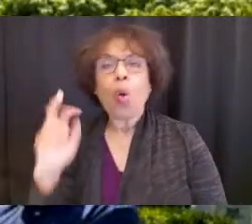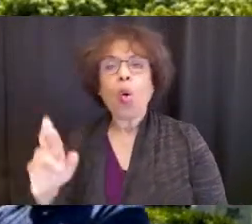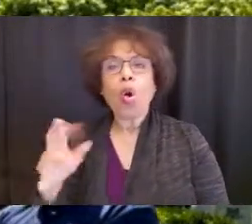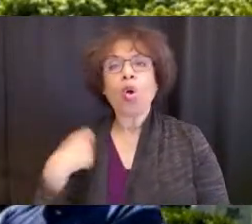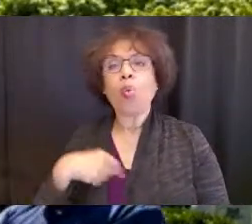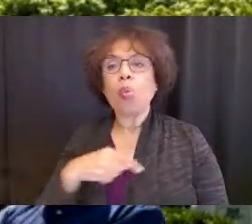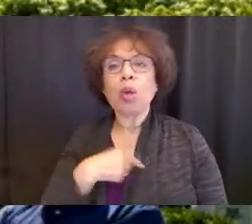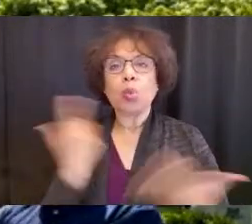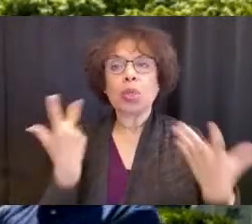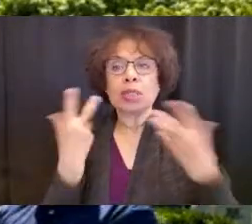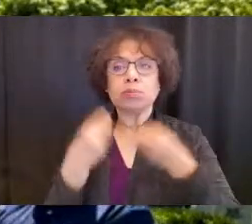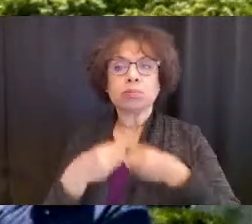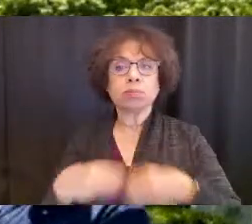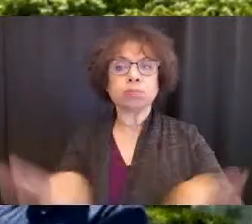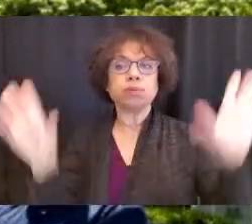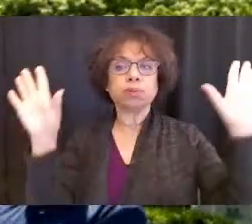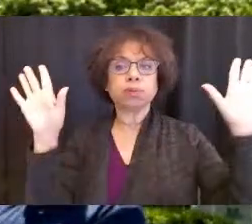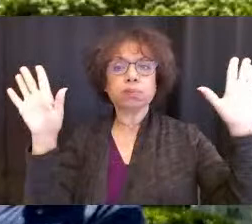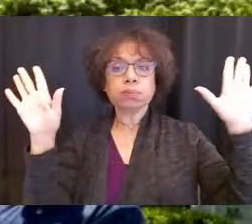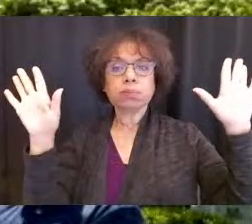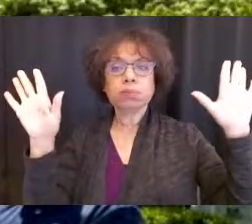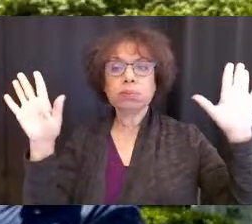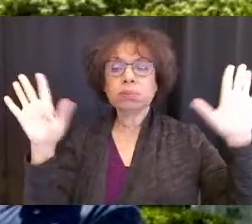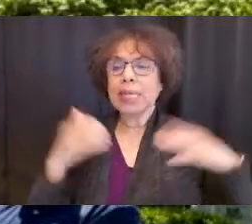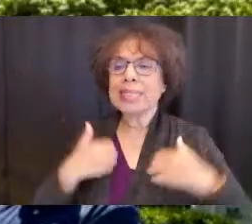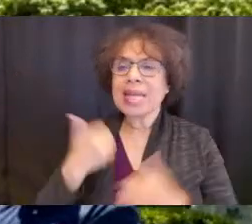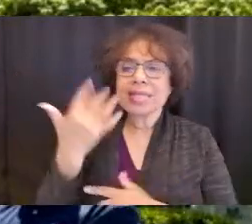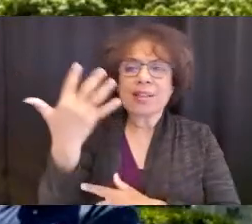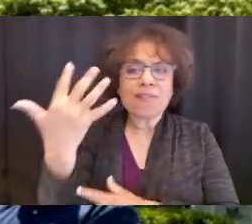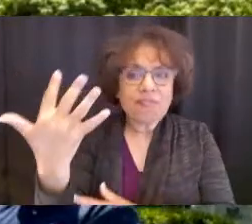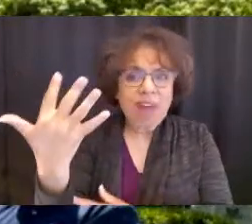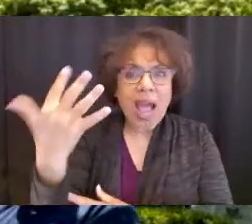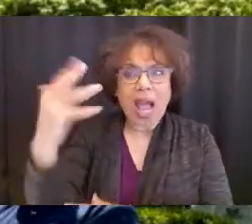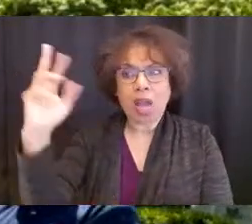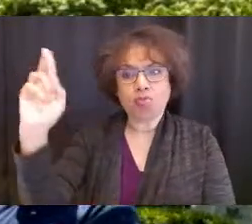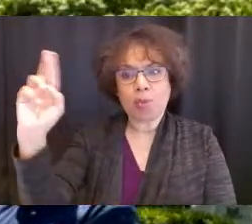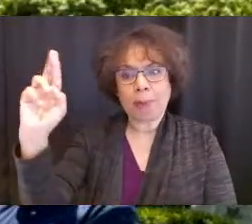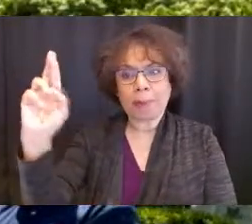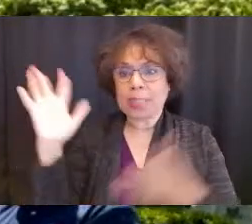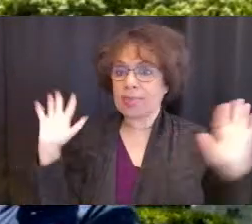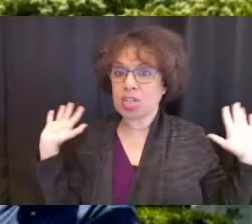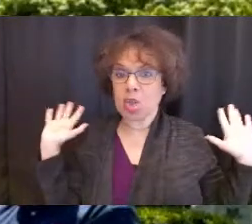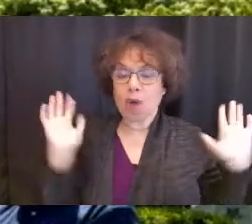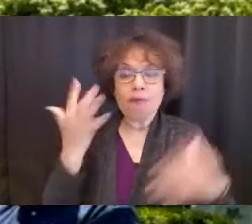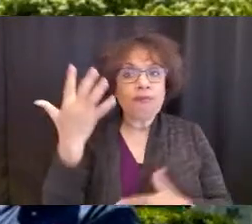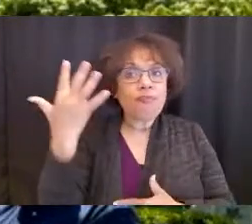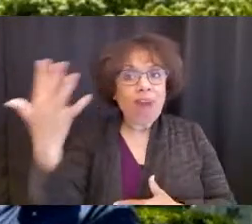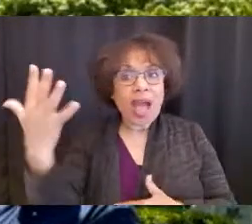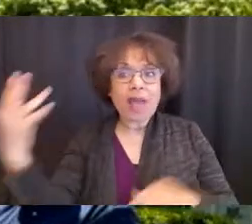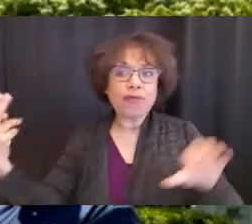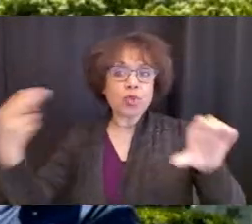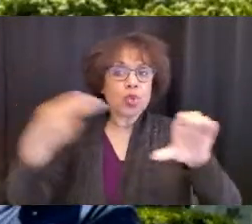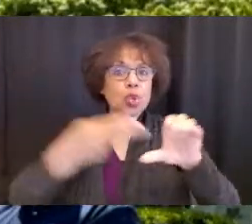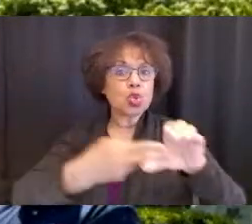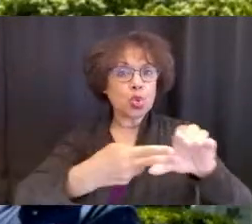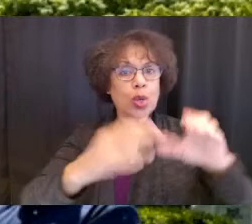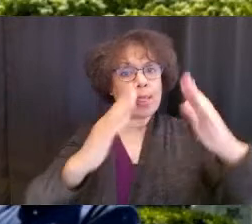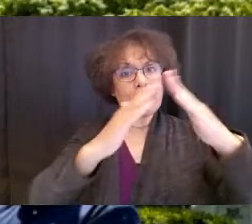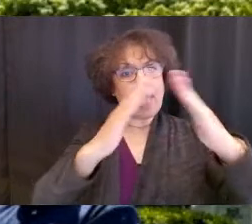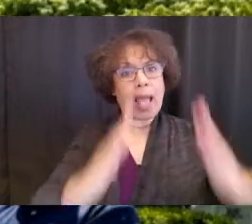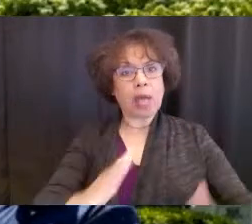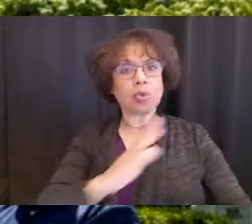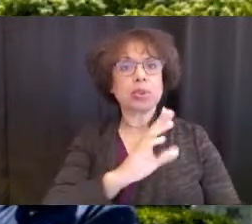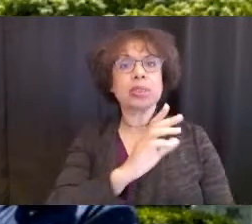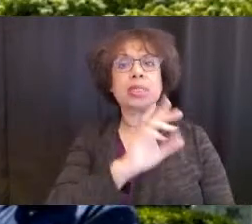cliff? It only takes 5 Republicans, only 5, to join the House Democrats and